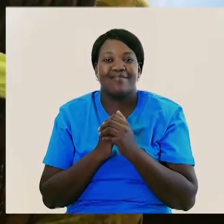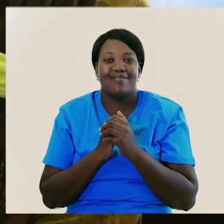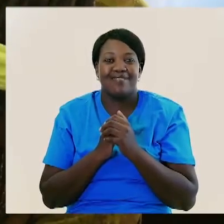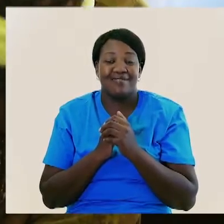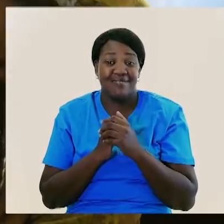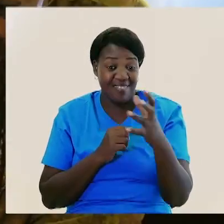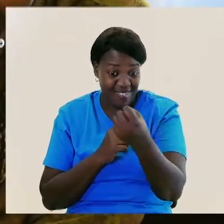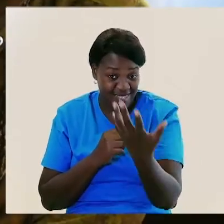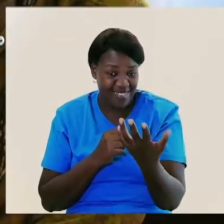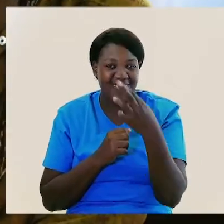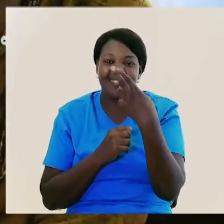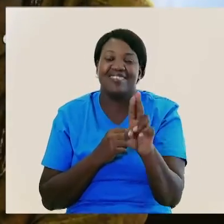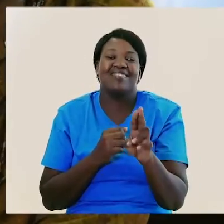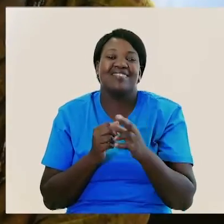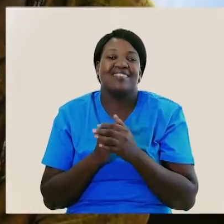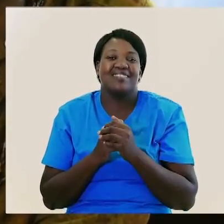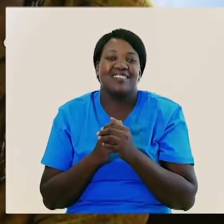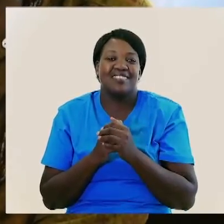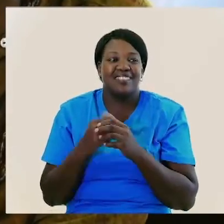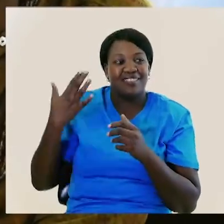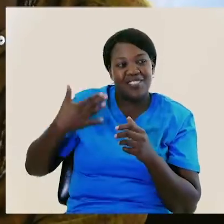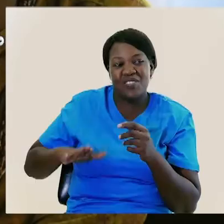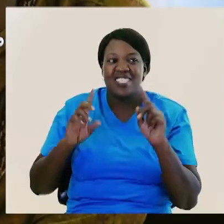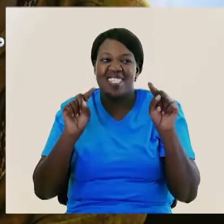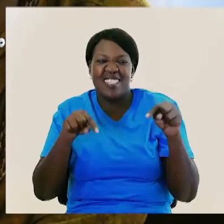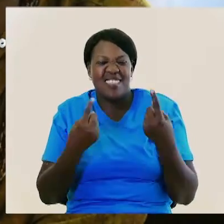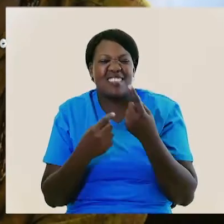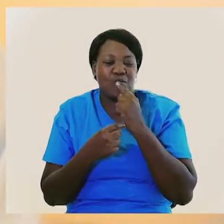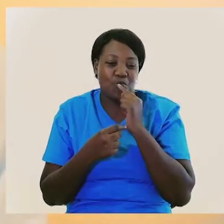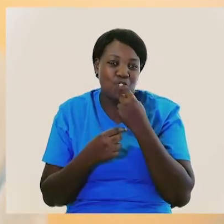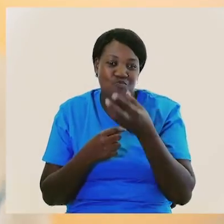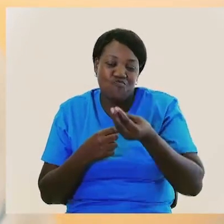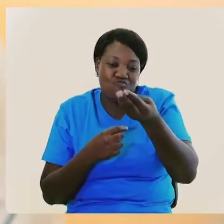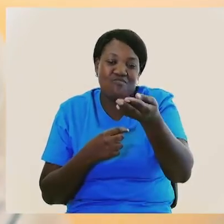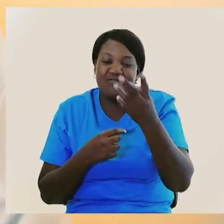Did you take it? No, he said he doesn't want anything from my mouth.